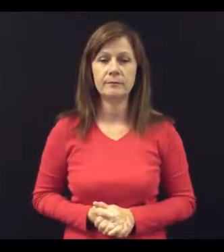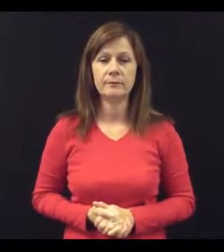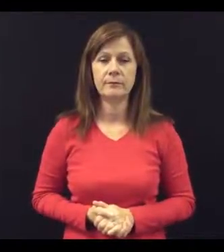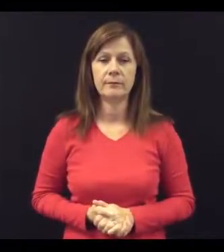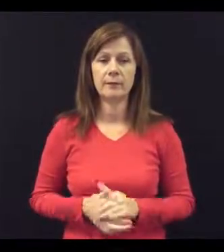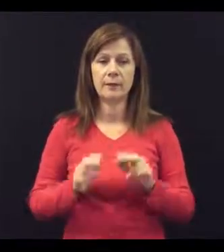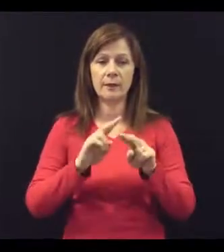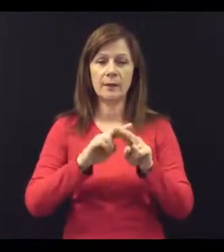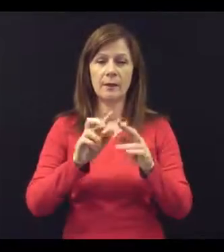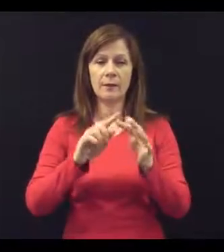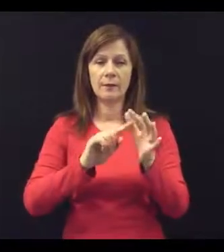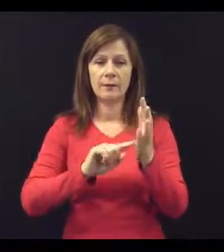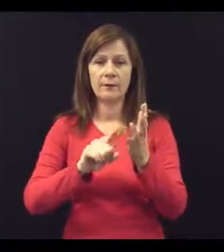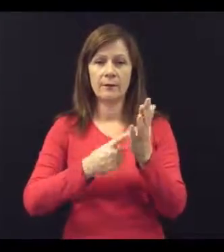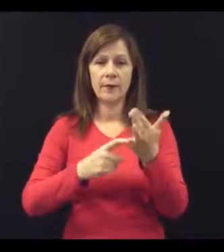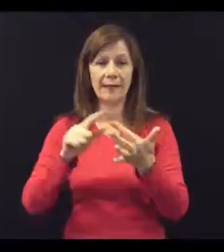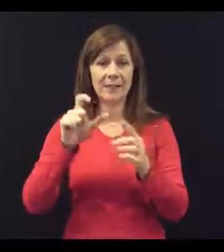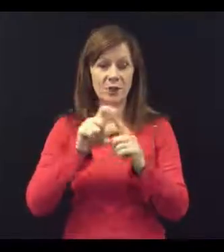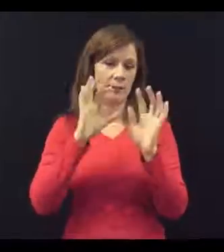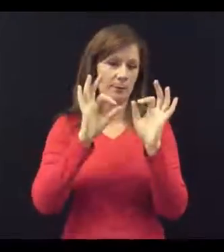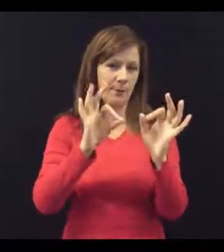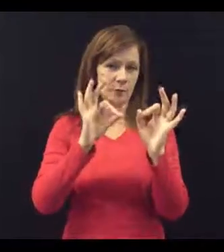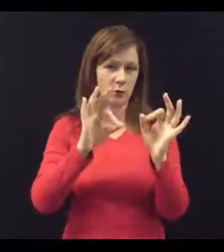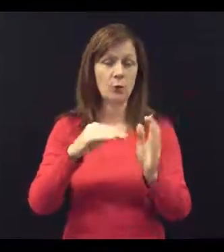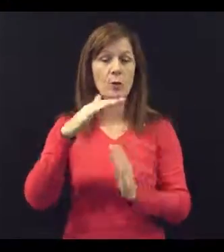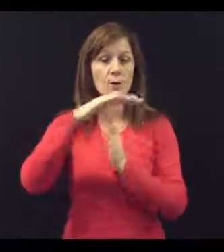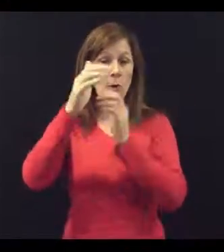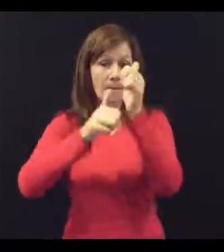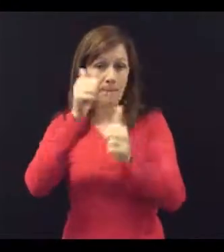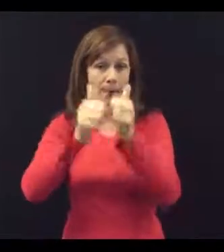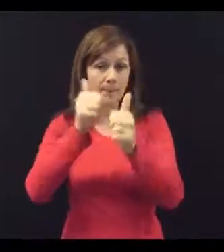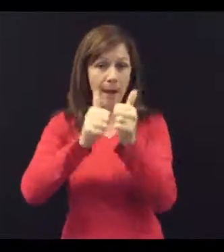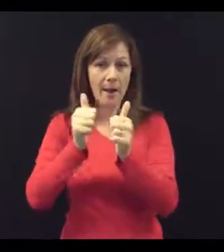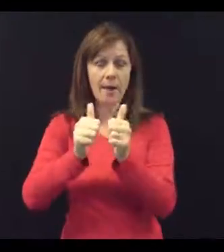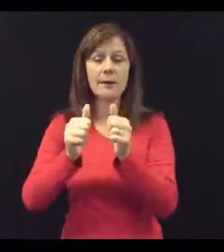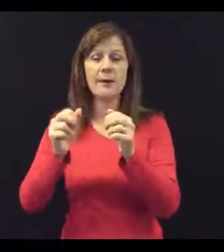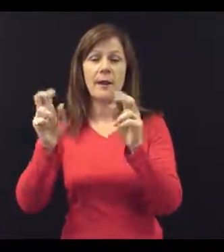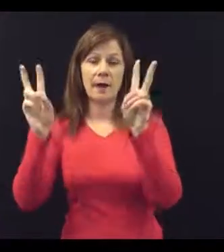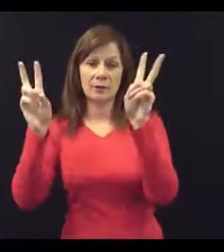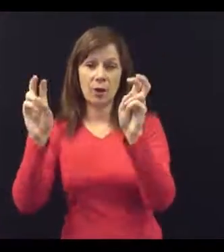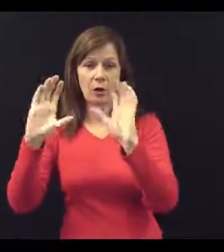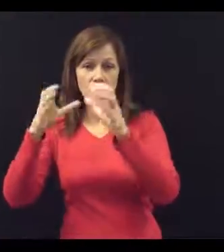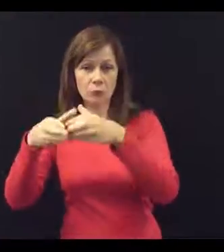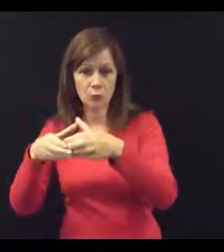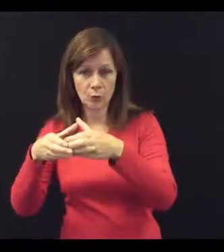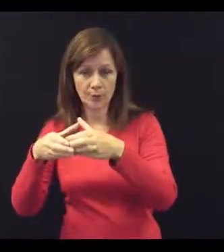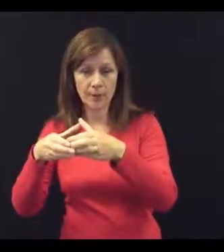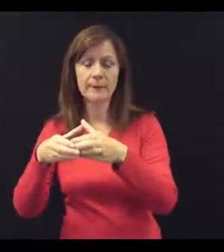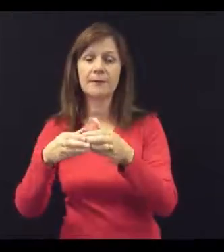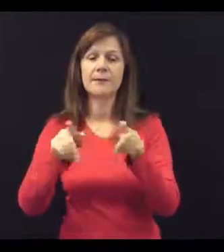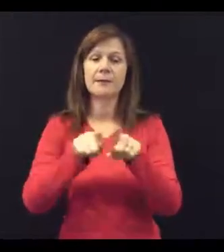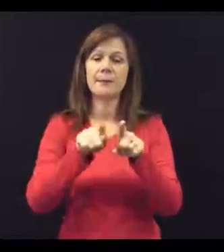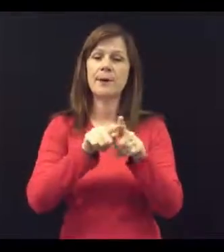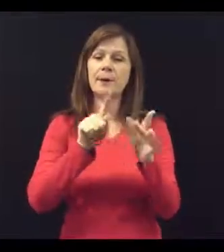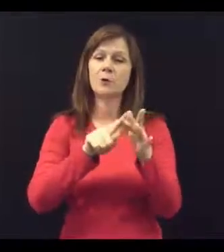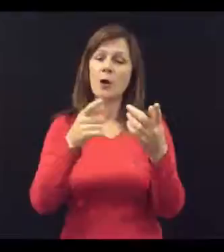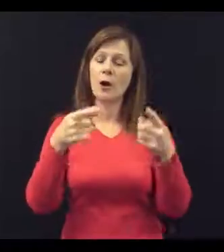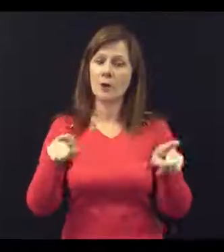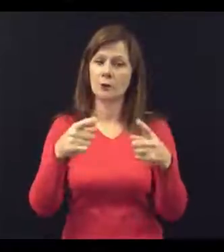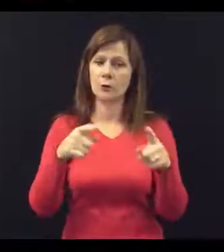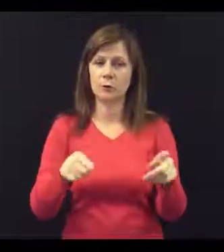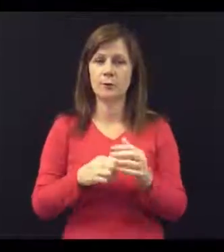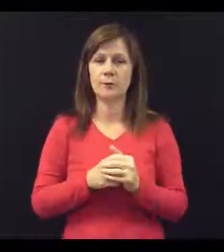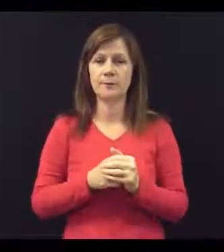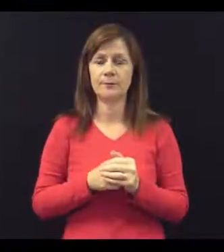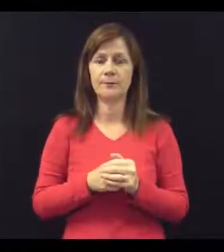great detail. Featured, Top Charts, and Categories operate the same as their app and music counterparts. The